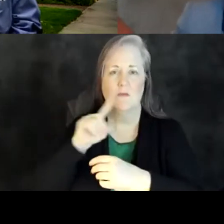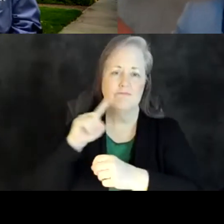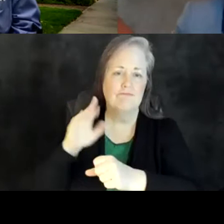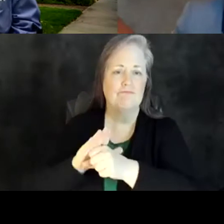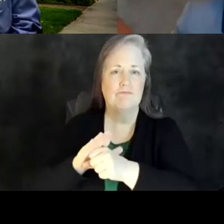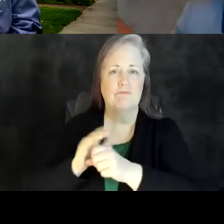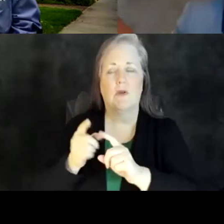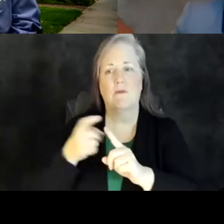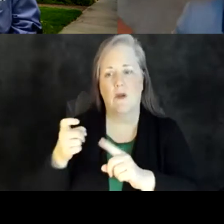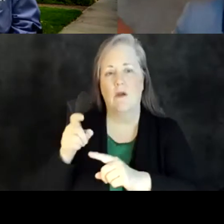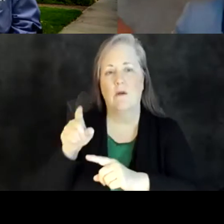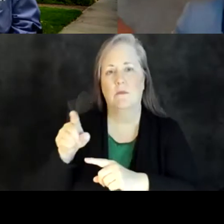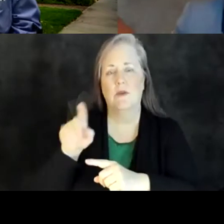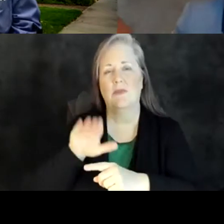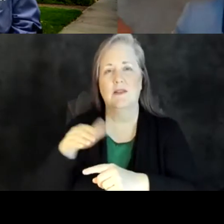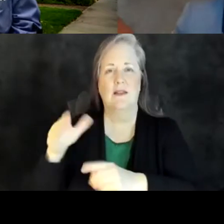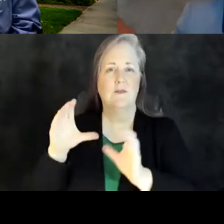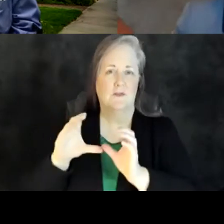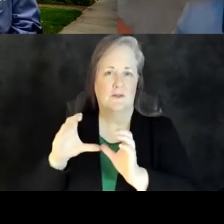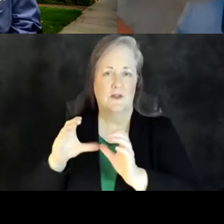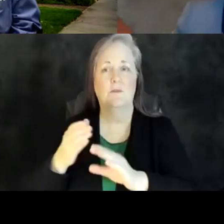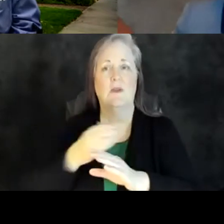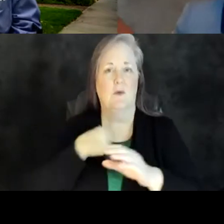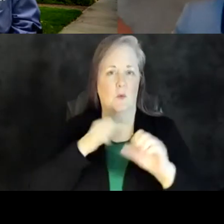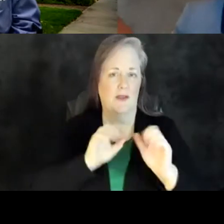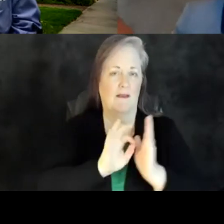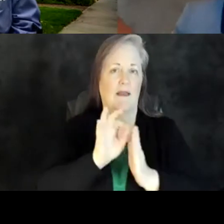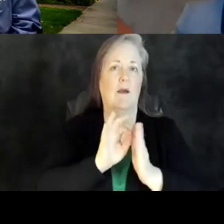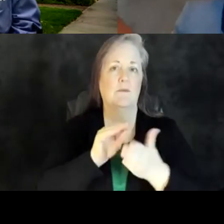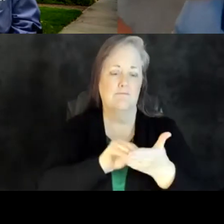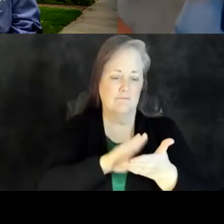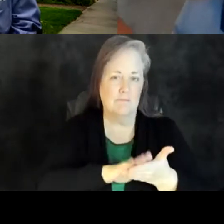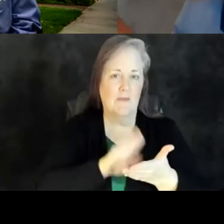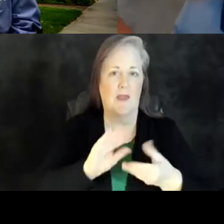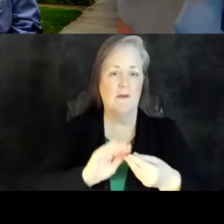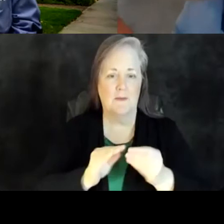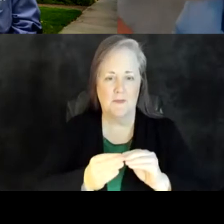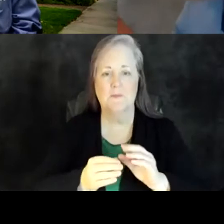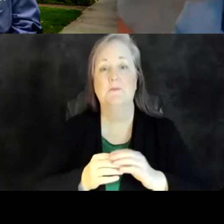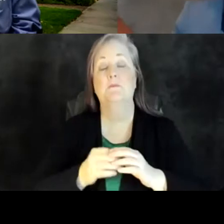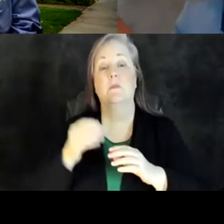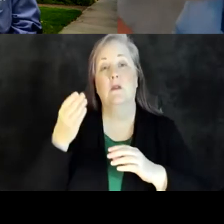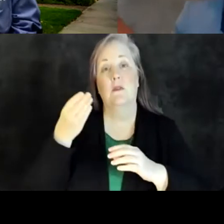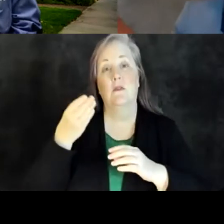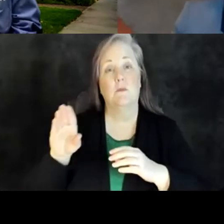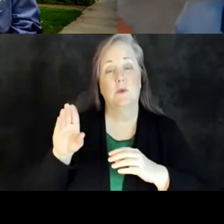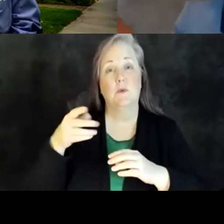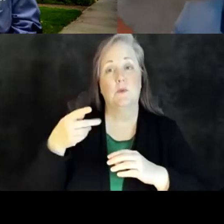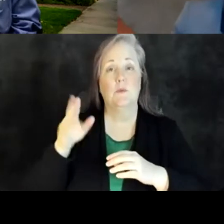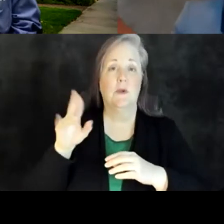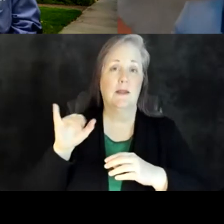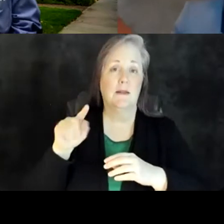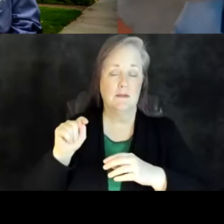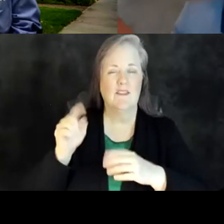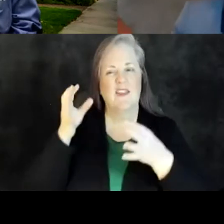confirmation from the death certificate before we're able to count a case. And then from the blueprint, which determines